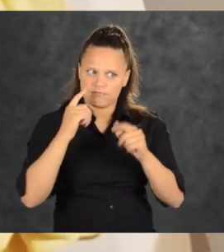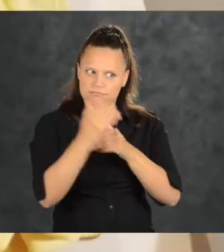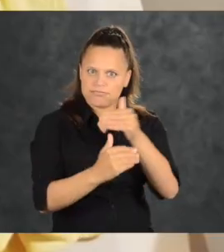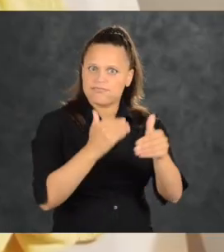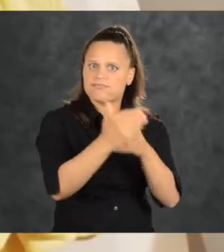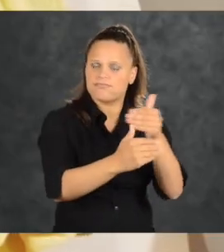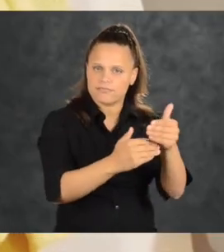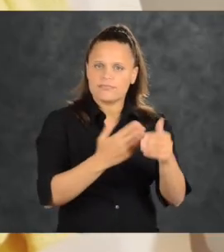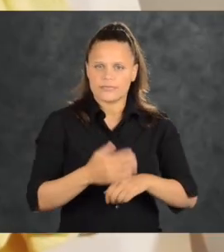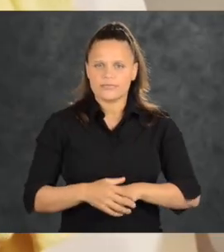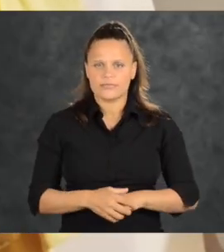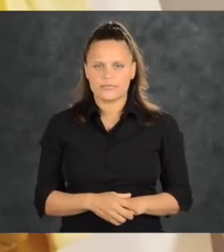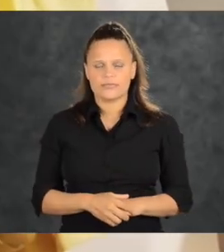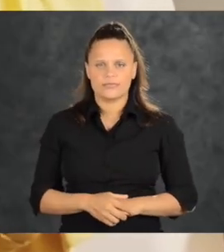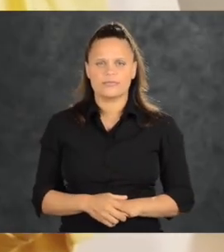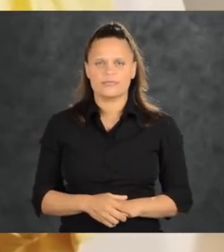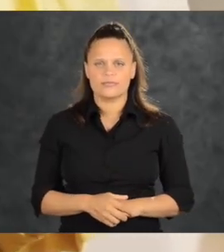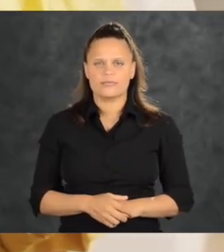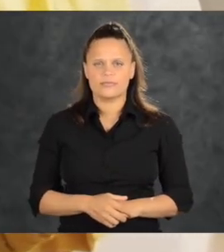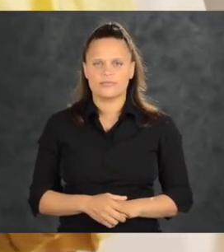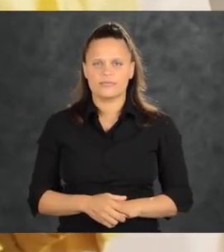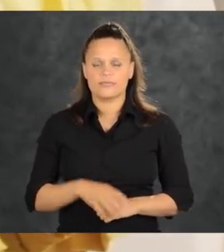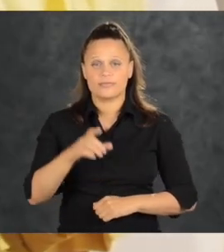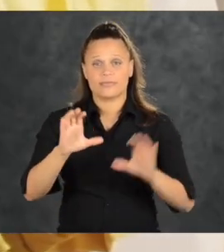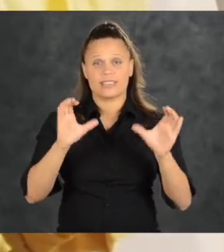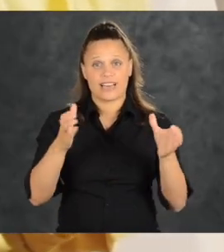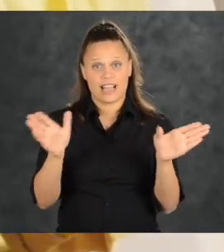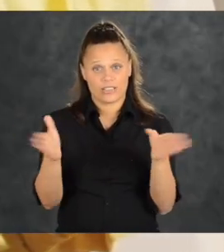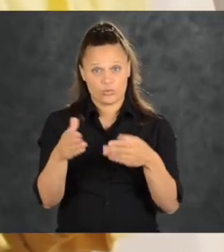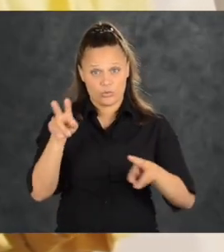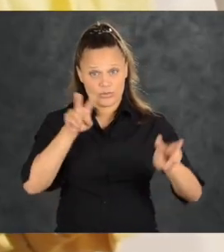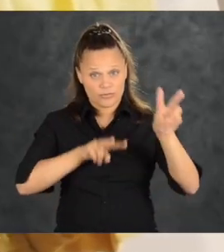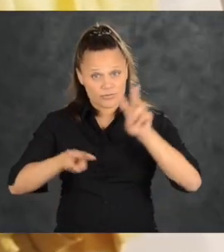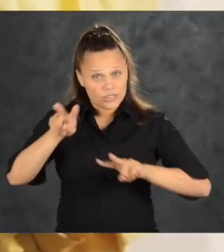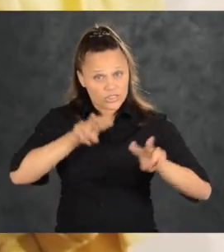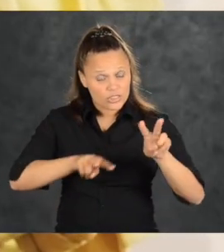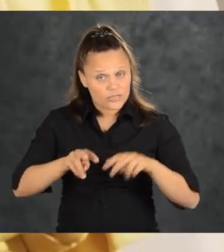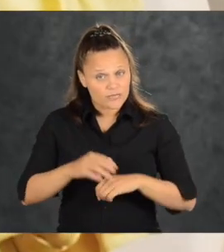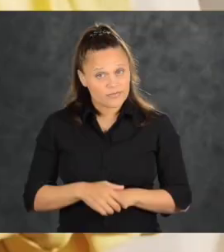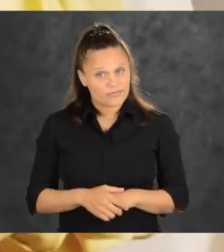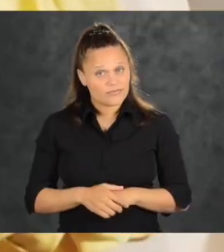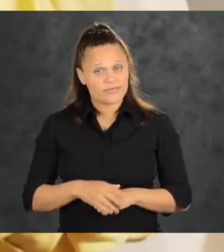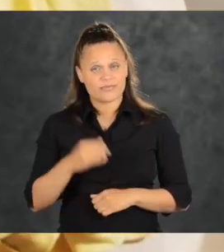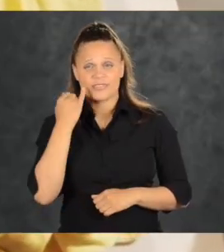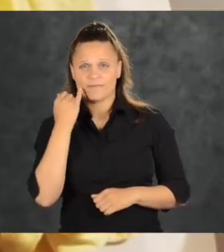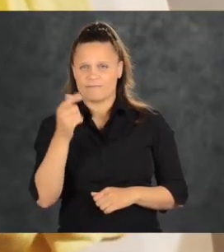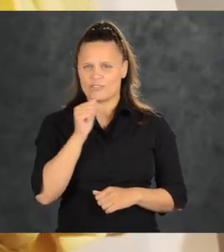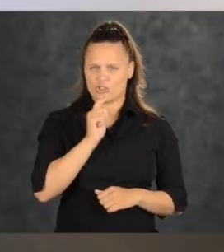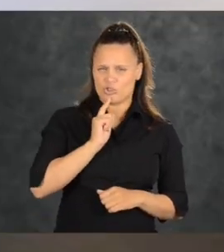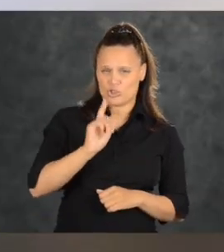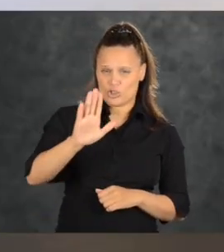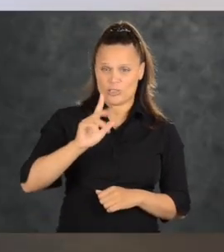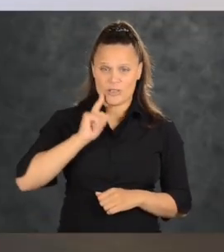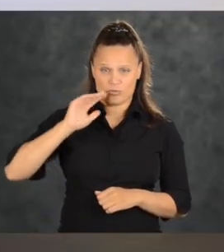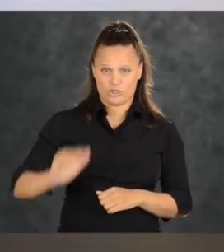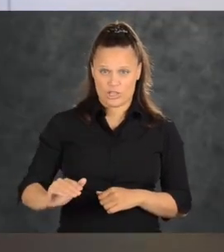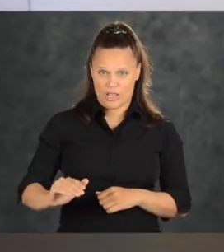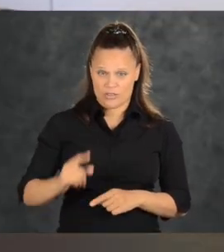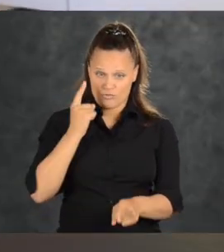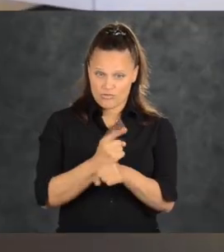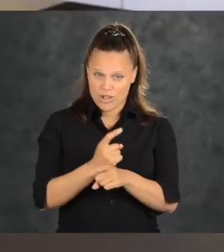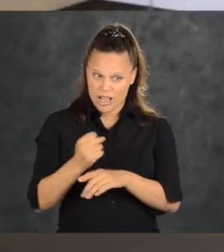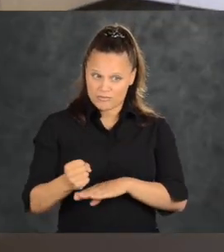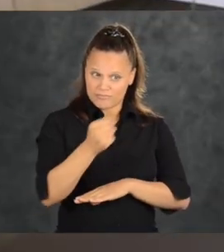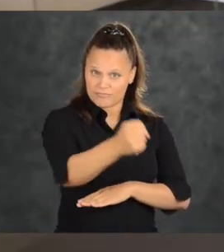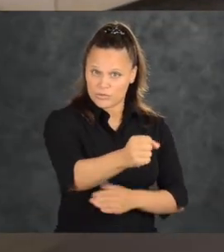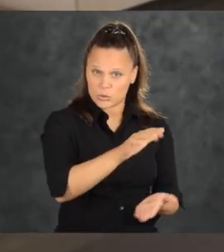hours, or providing assistive technology, these barriers can be overcome, ensuring success in the workplace. Jane rolls out of